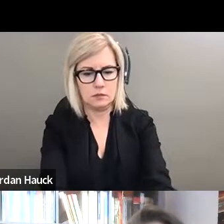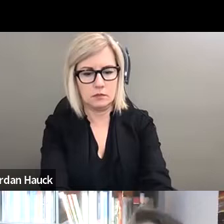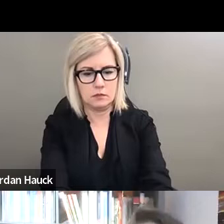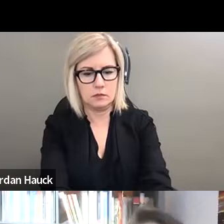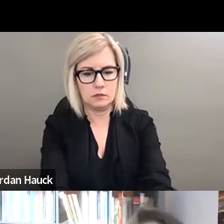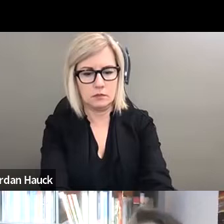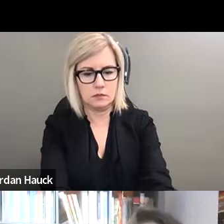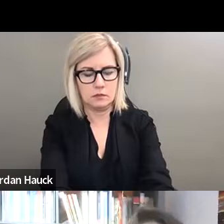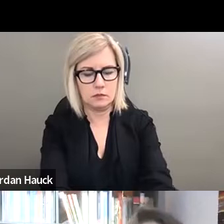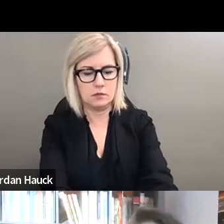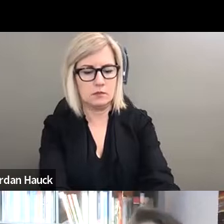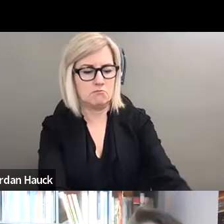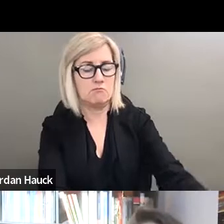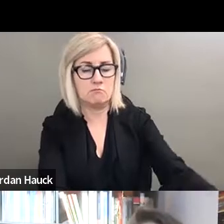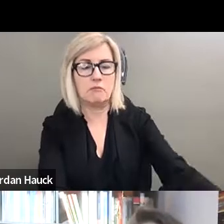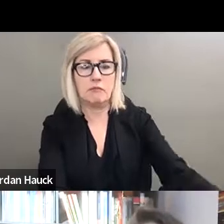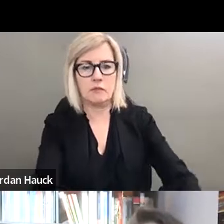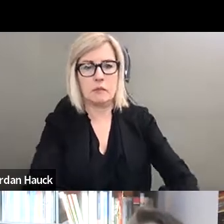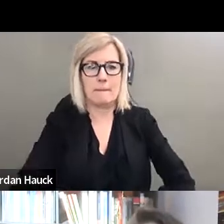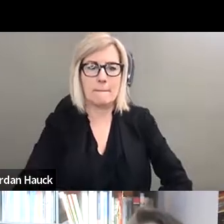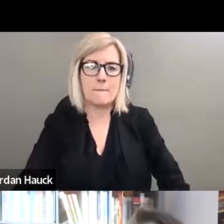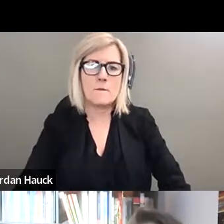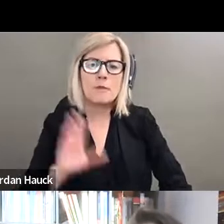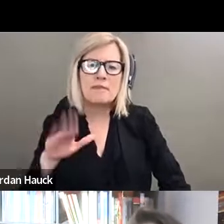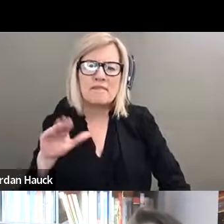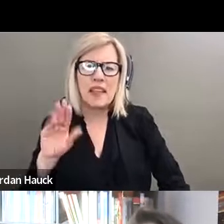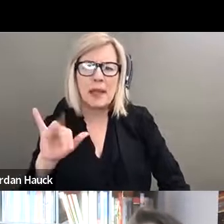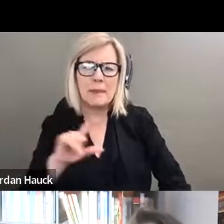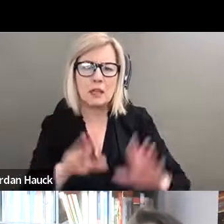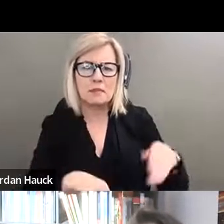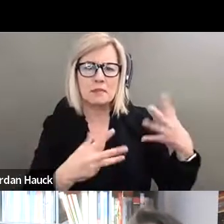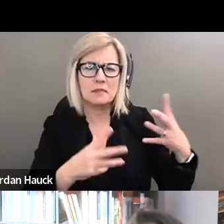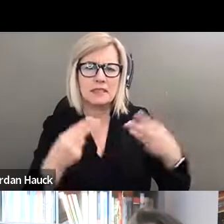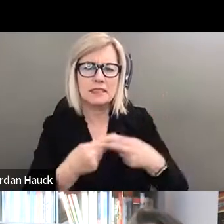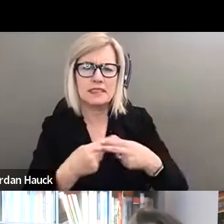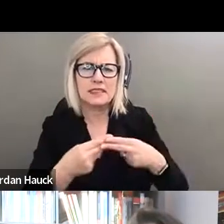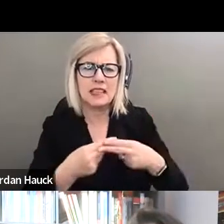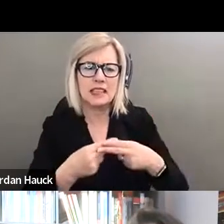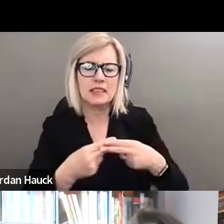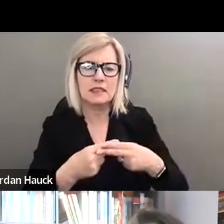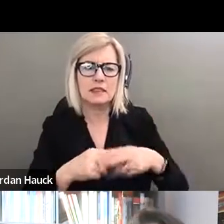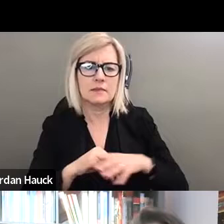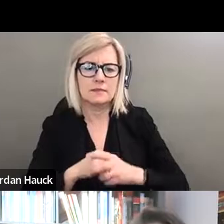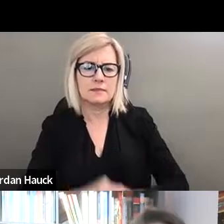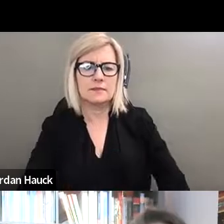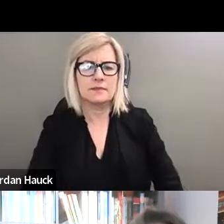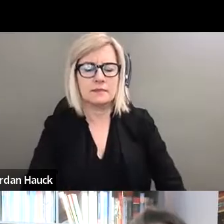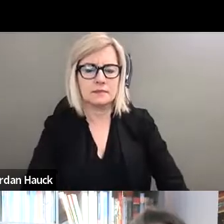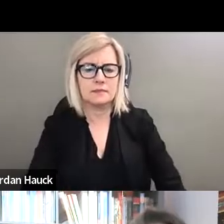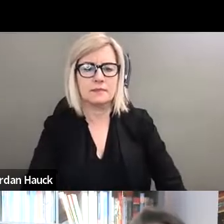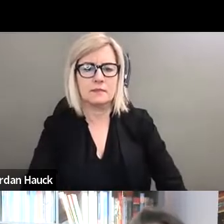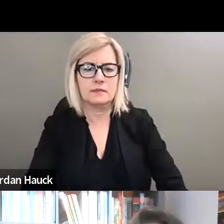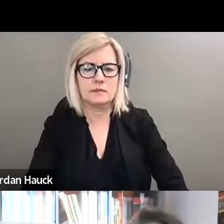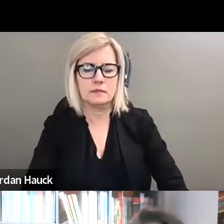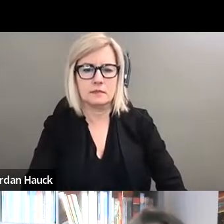Hi, Amy. Would you be able to pull up the slide to the House budgets again? Sure,